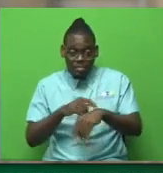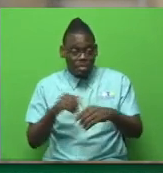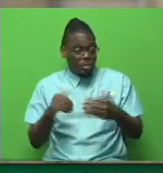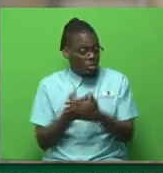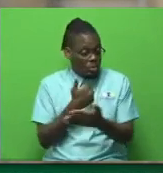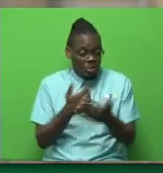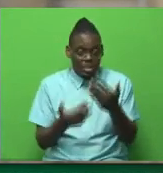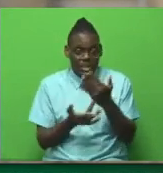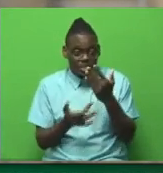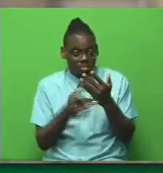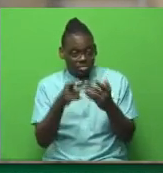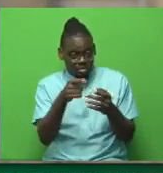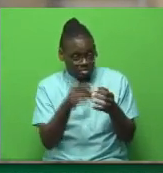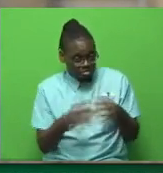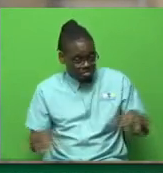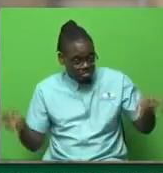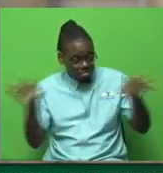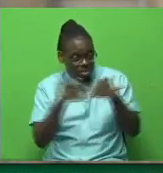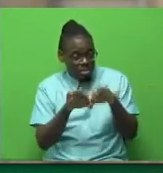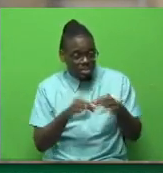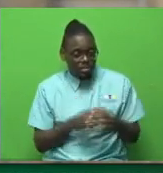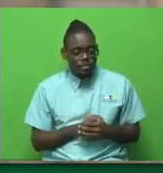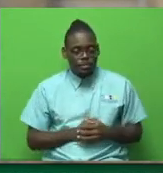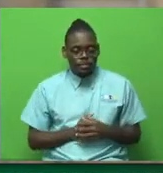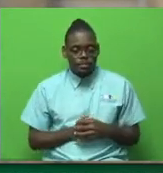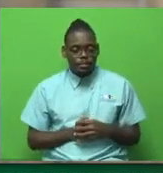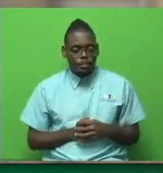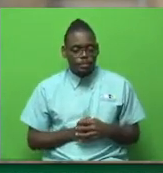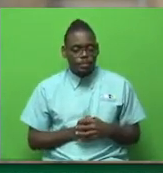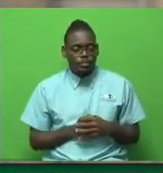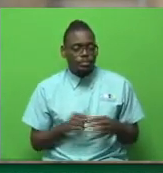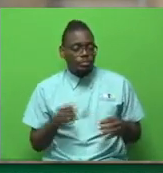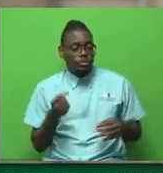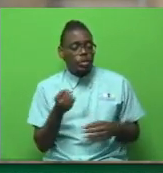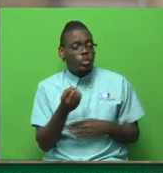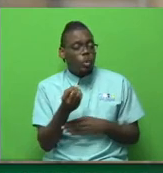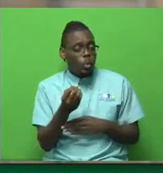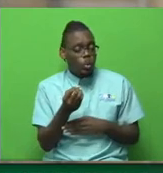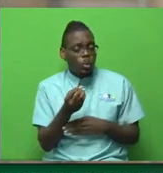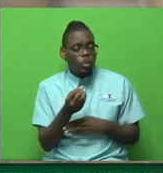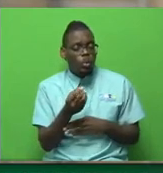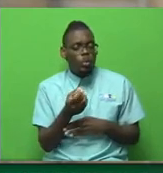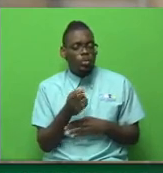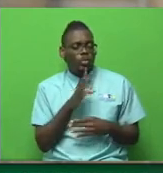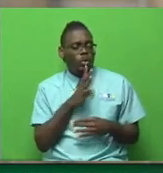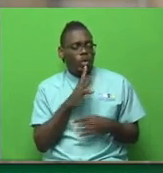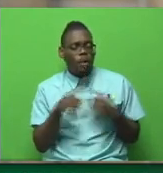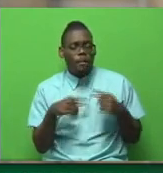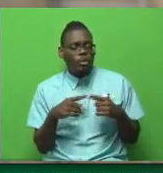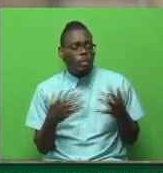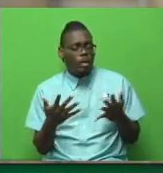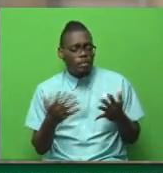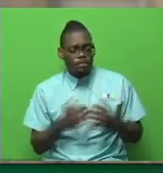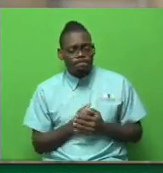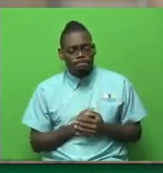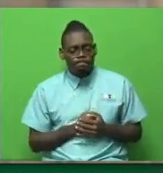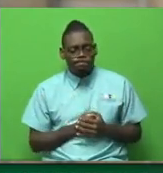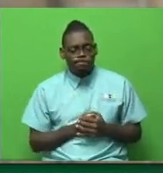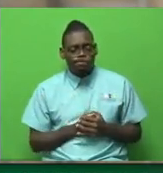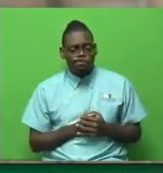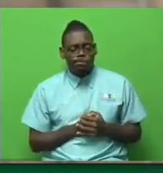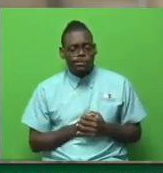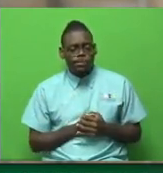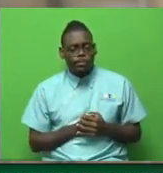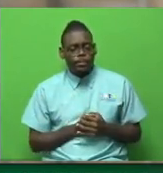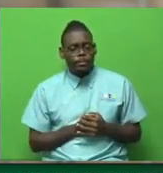out of step with reality so referring to the diversification in the energy